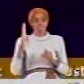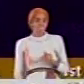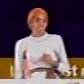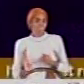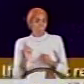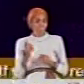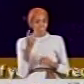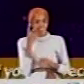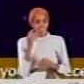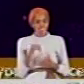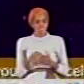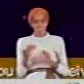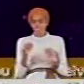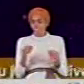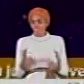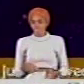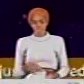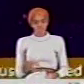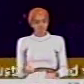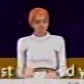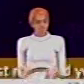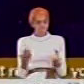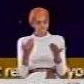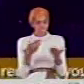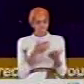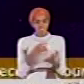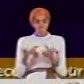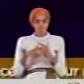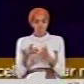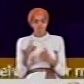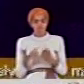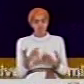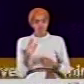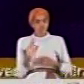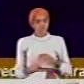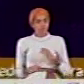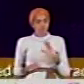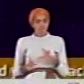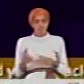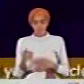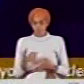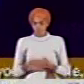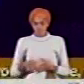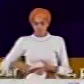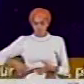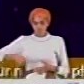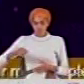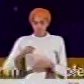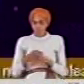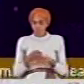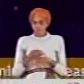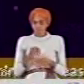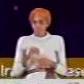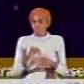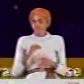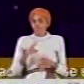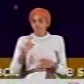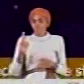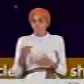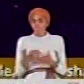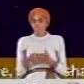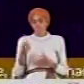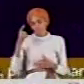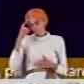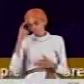out that he could rise up and he began to walk. That stick is the stick he had been using all the while. And now he